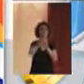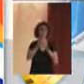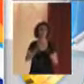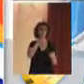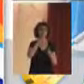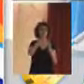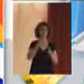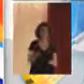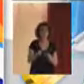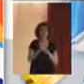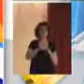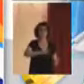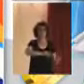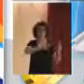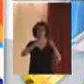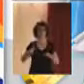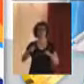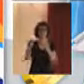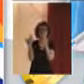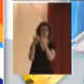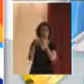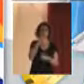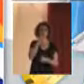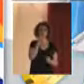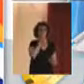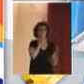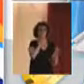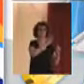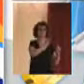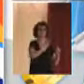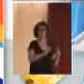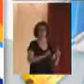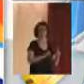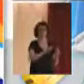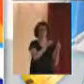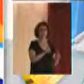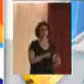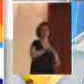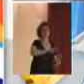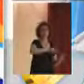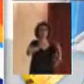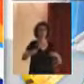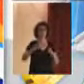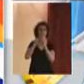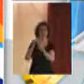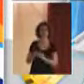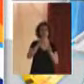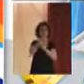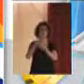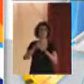but the international standard. When we introduce or erase a questionnaire, then it